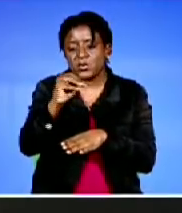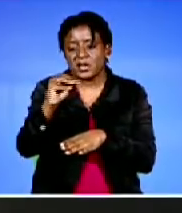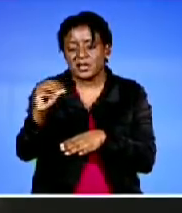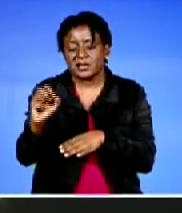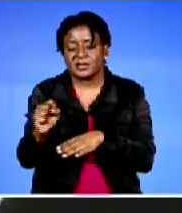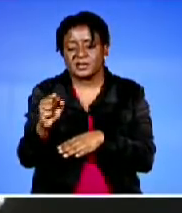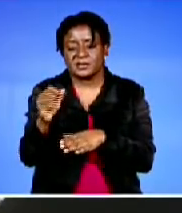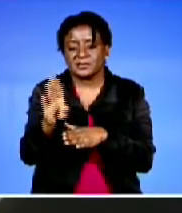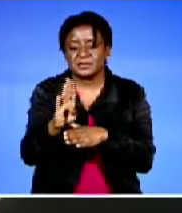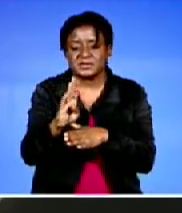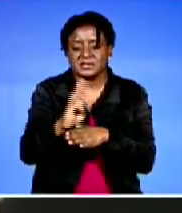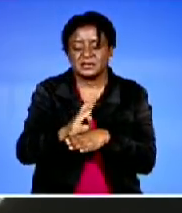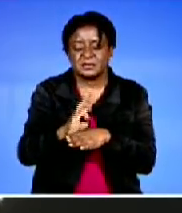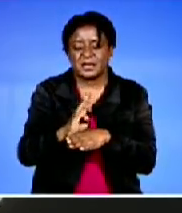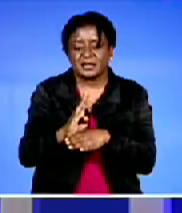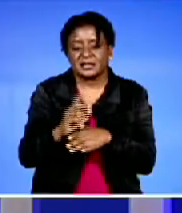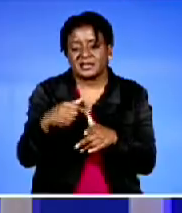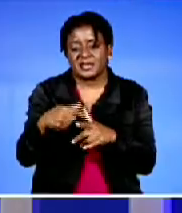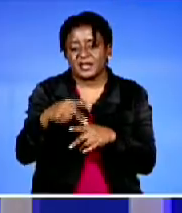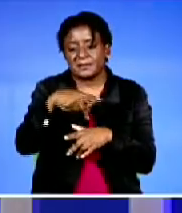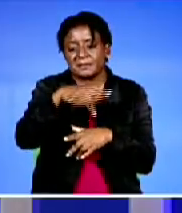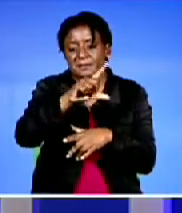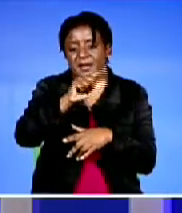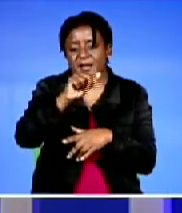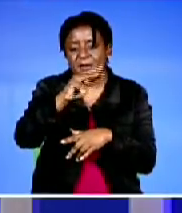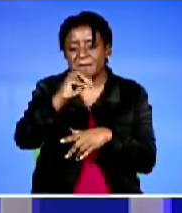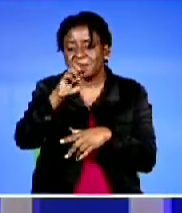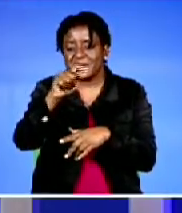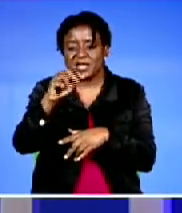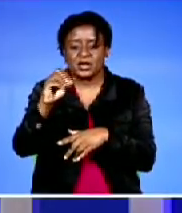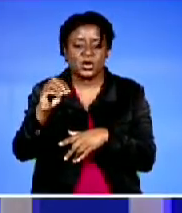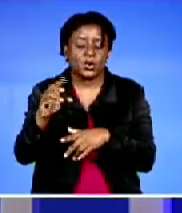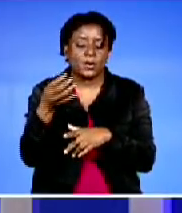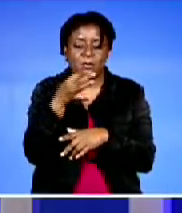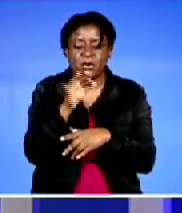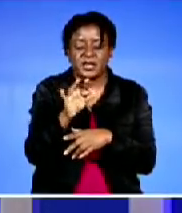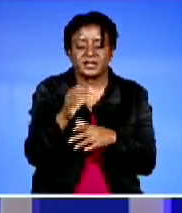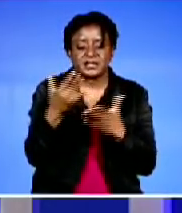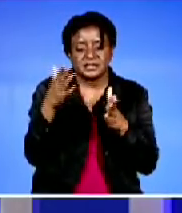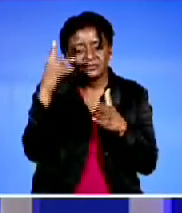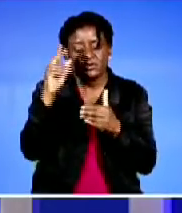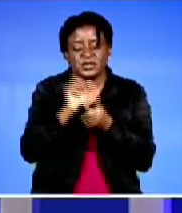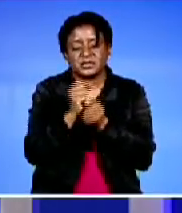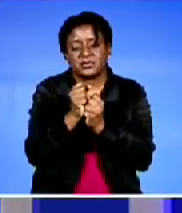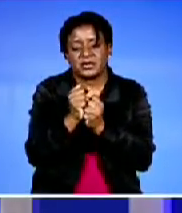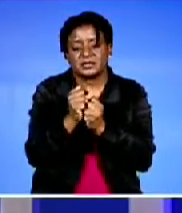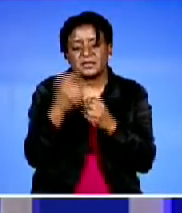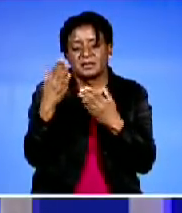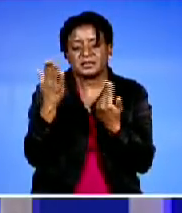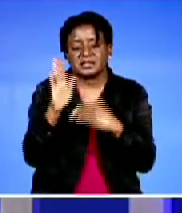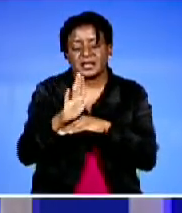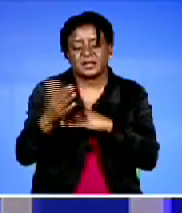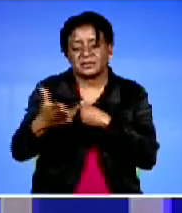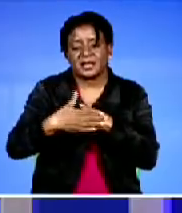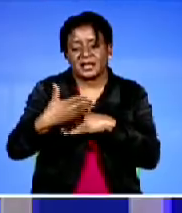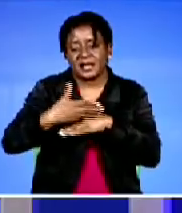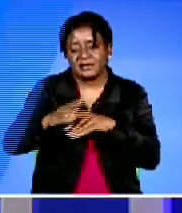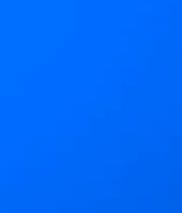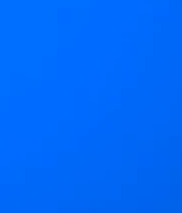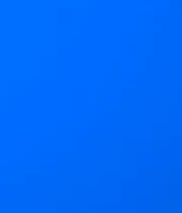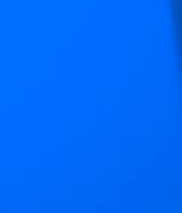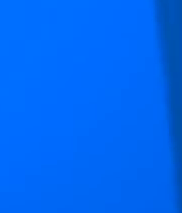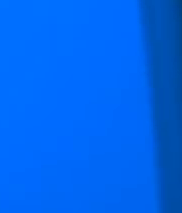like clinics in Palmetto Point. And that will do it for sports. Stay tuned. The Bahamas Tonight comes back after the break.